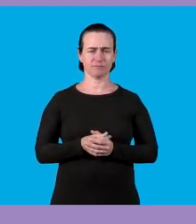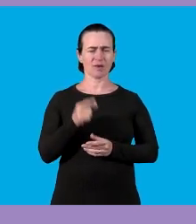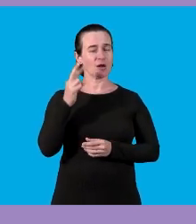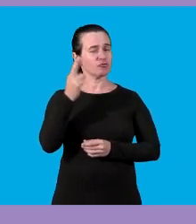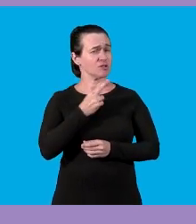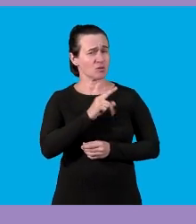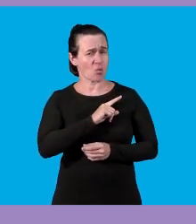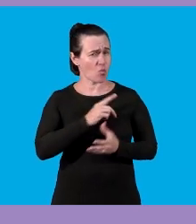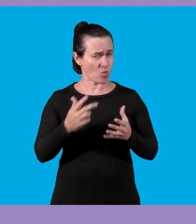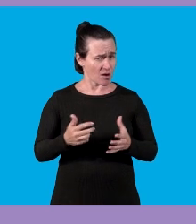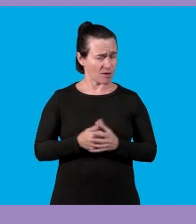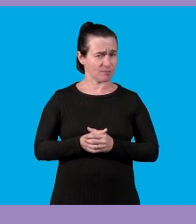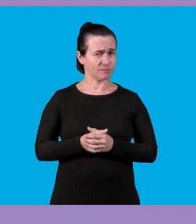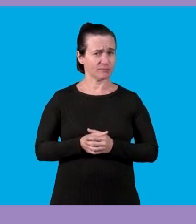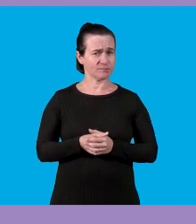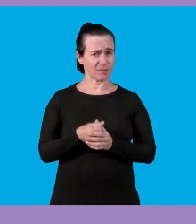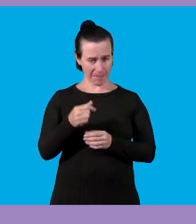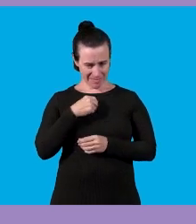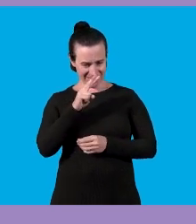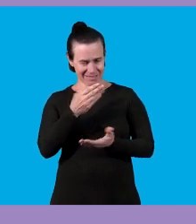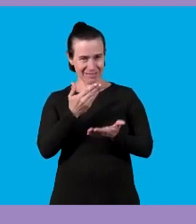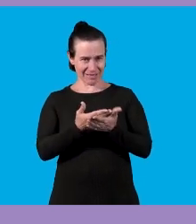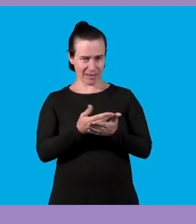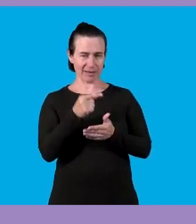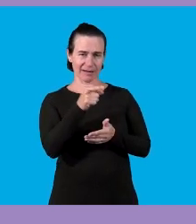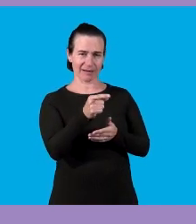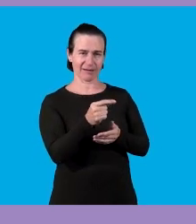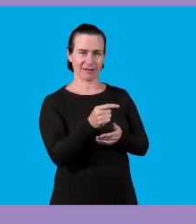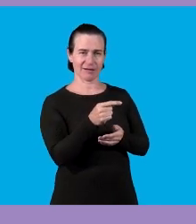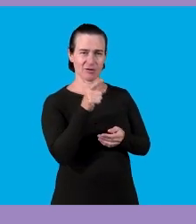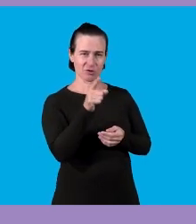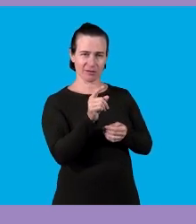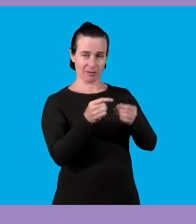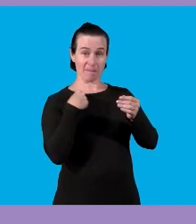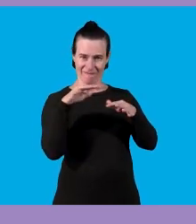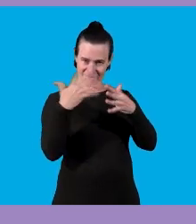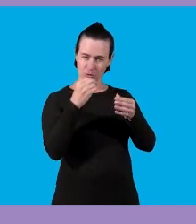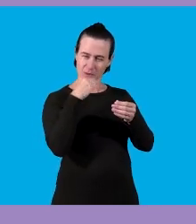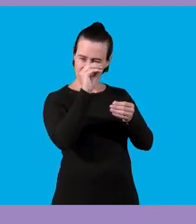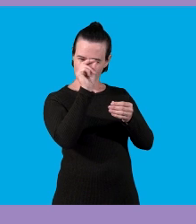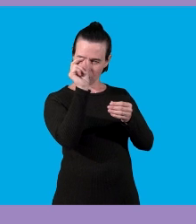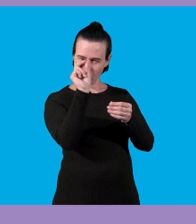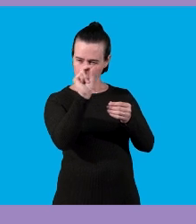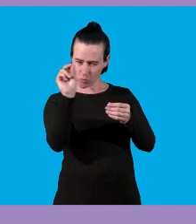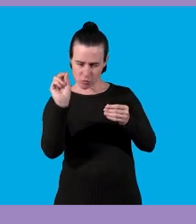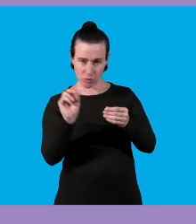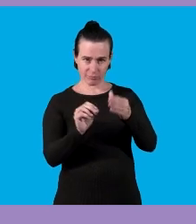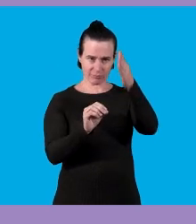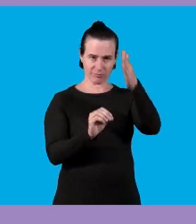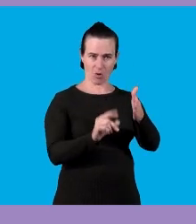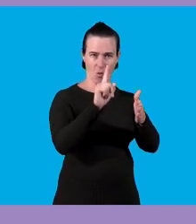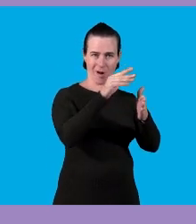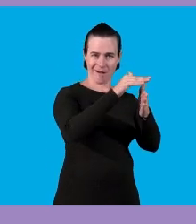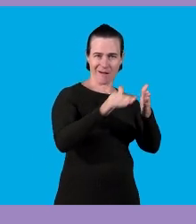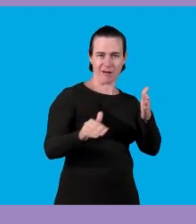And my reason for that is that I'm already seeing a sign that says, look at the markings. There are 3 markings on the triangle